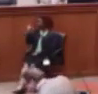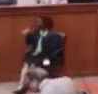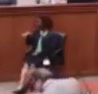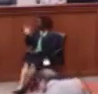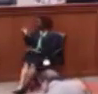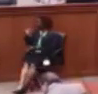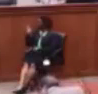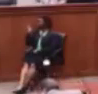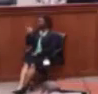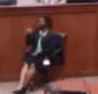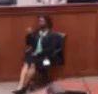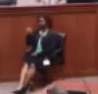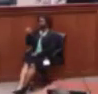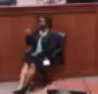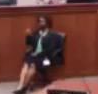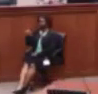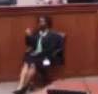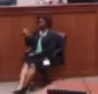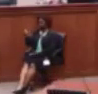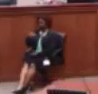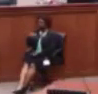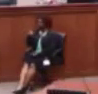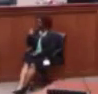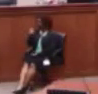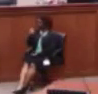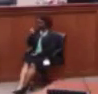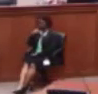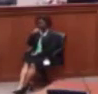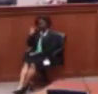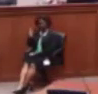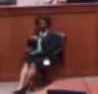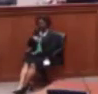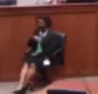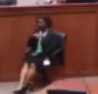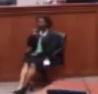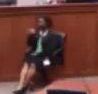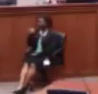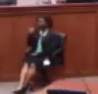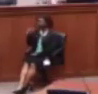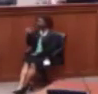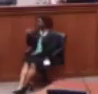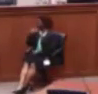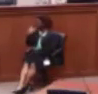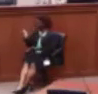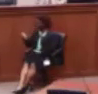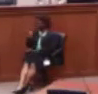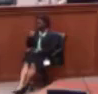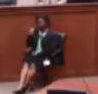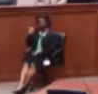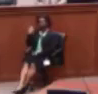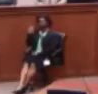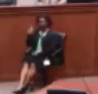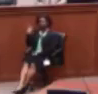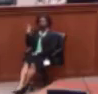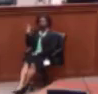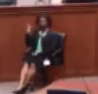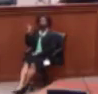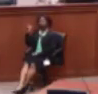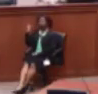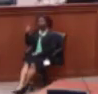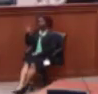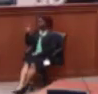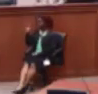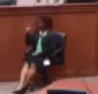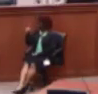Dr. Jones? Here. Ms. Lewis is not in attendance. Ms. Orange-Jones is not in attendance. Mr. Rock? Present. Dr.